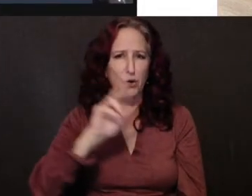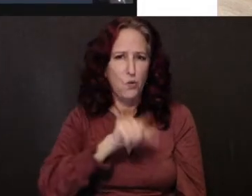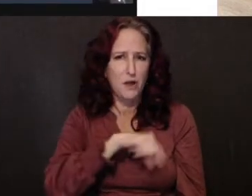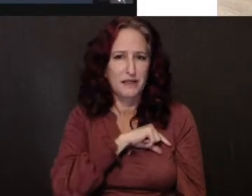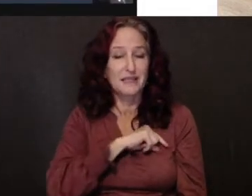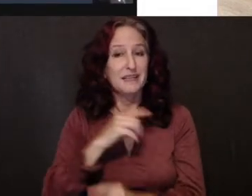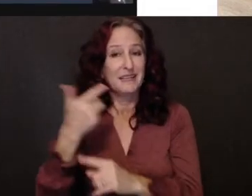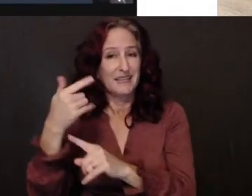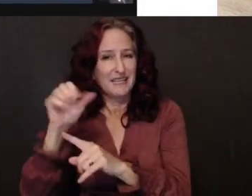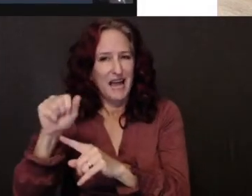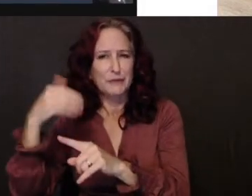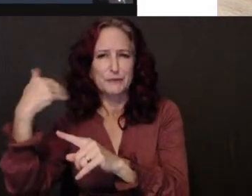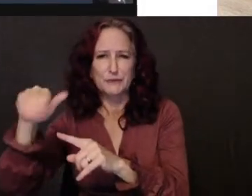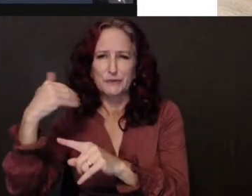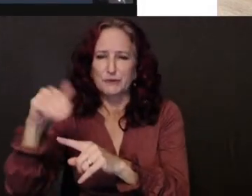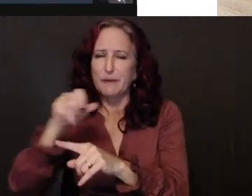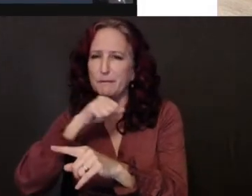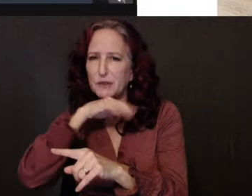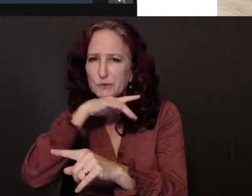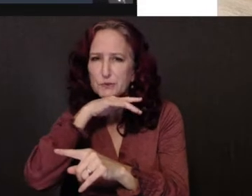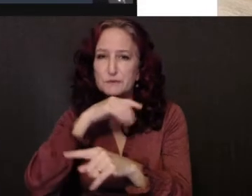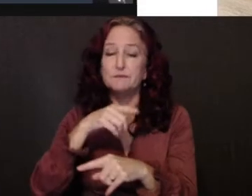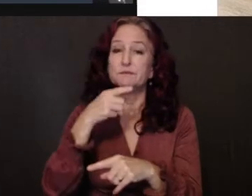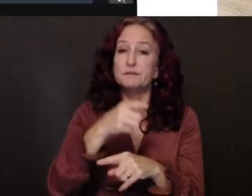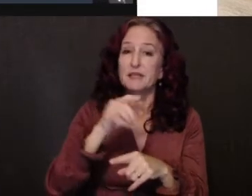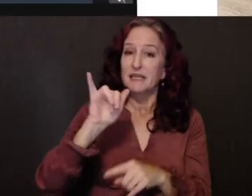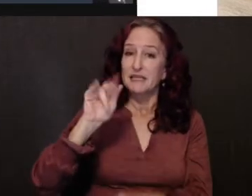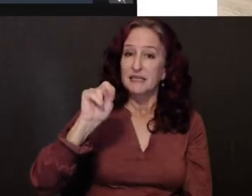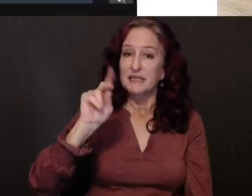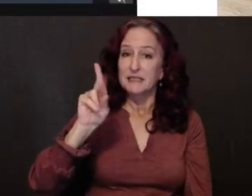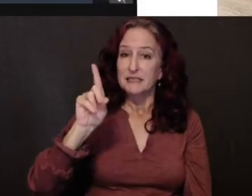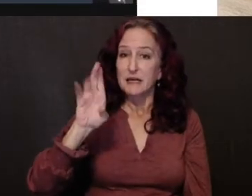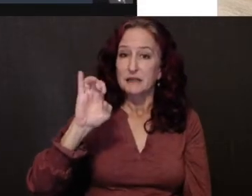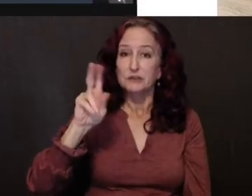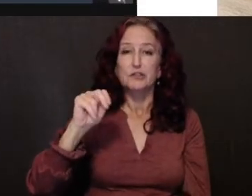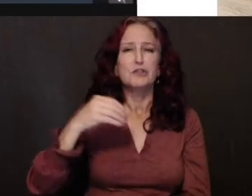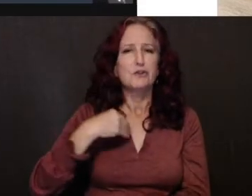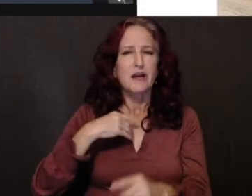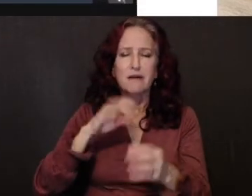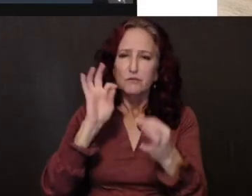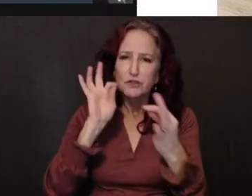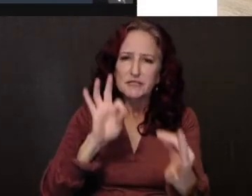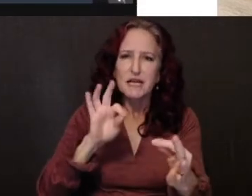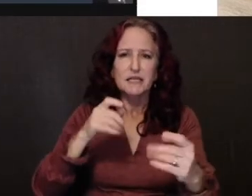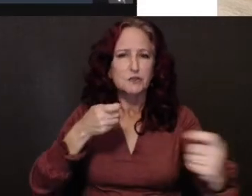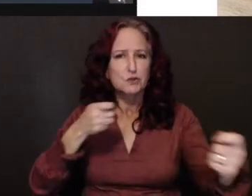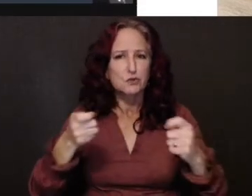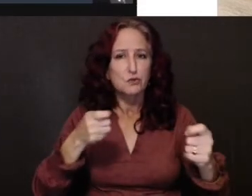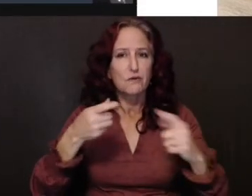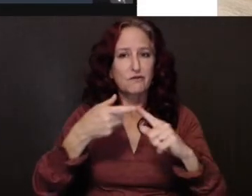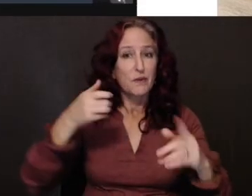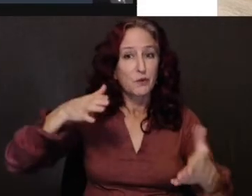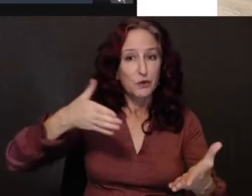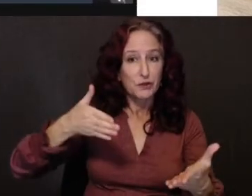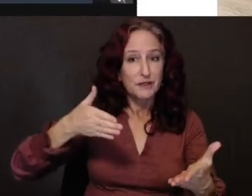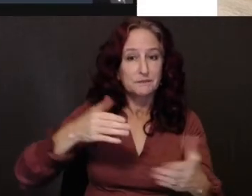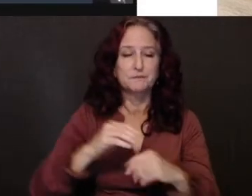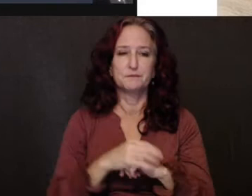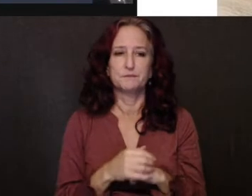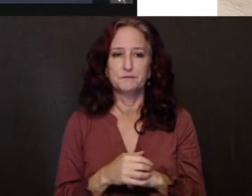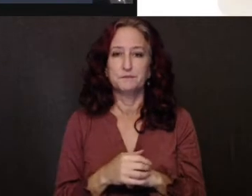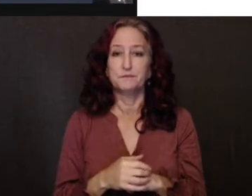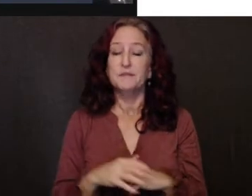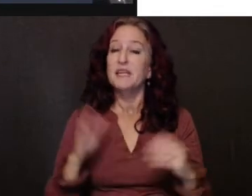better air quality because cooking with gas produces more pollutants. And with induction, you also have precise control over the cooking temperature.